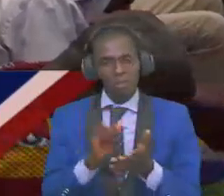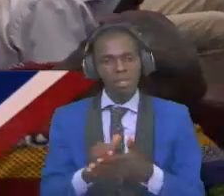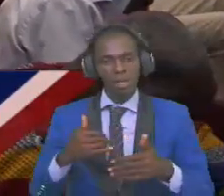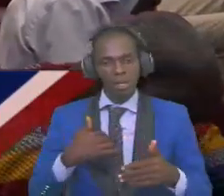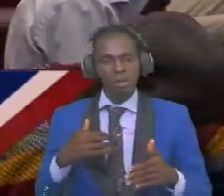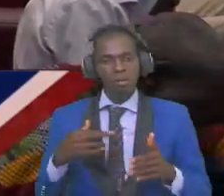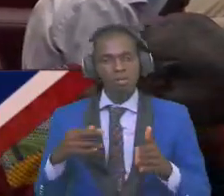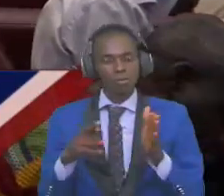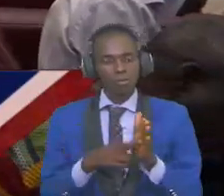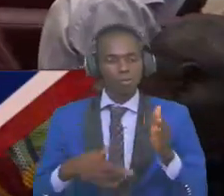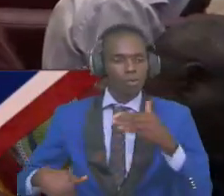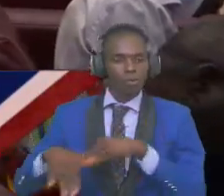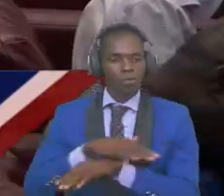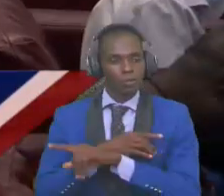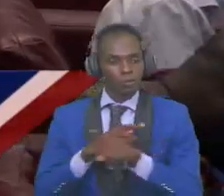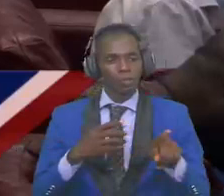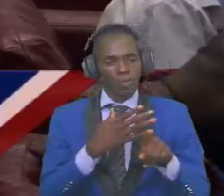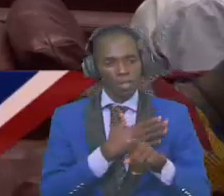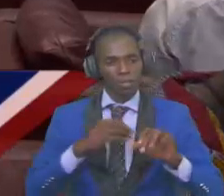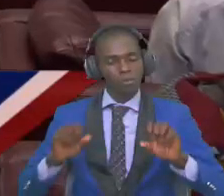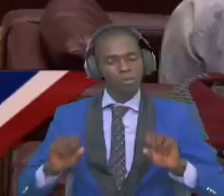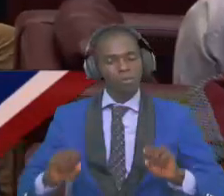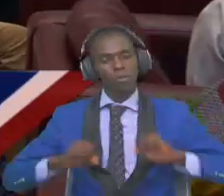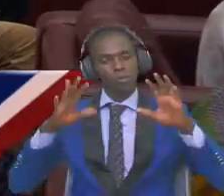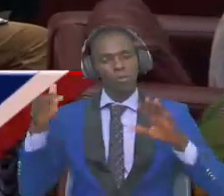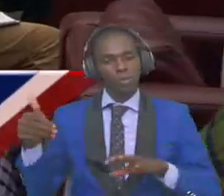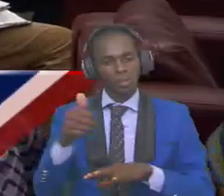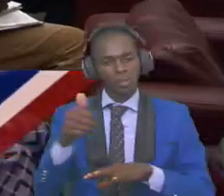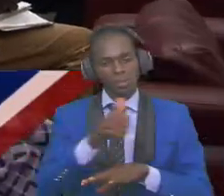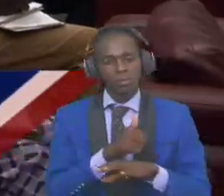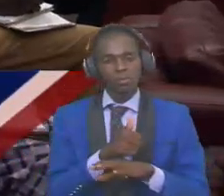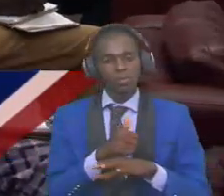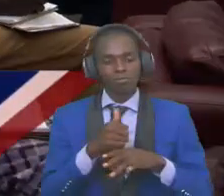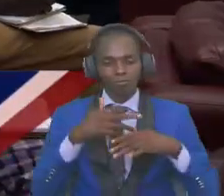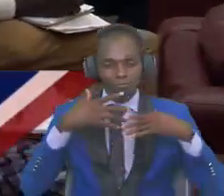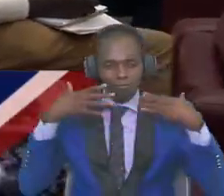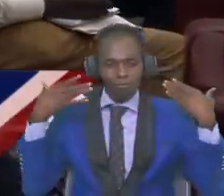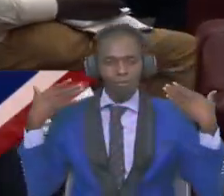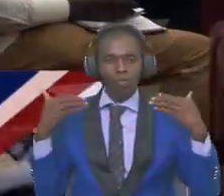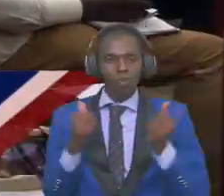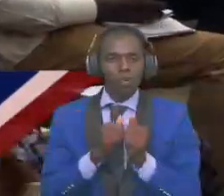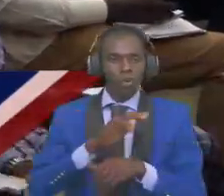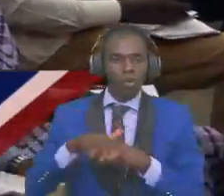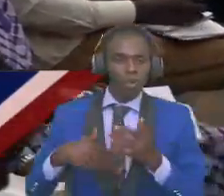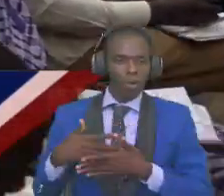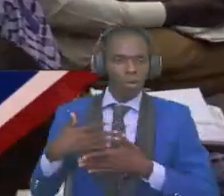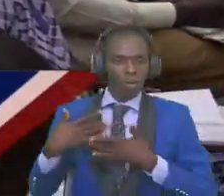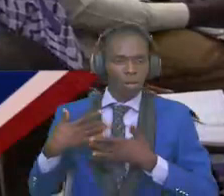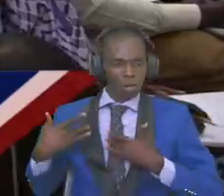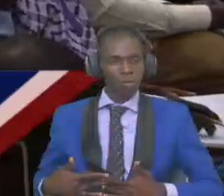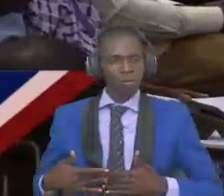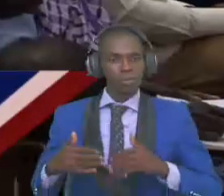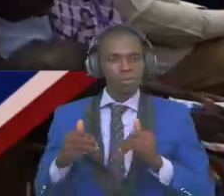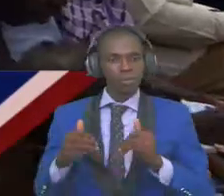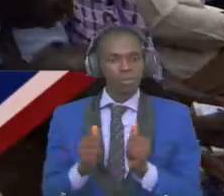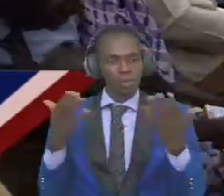yourselves cheerfully, voluntarily, wholeheartedly, sincerely,